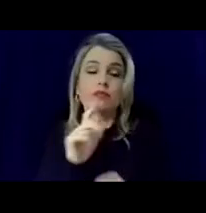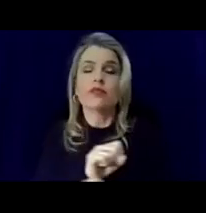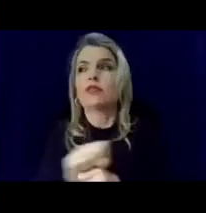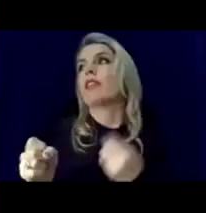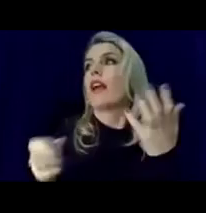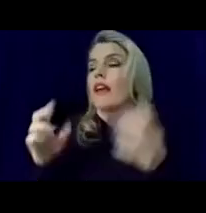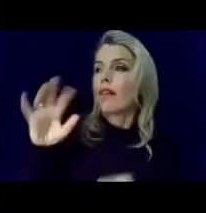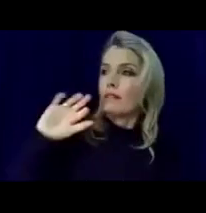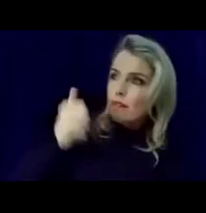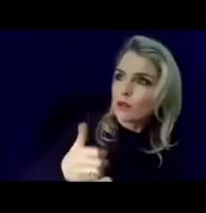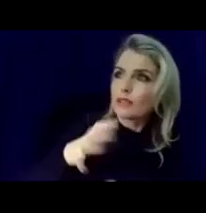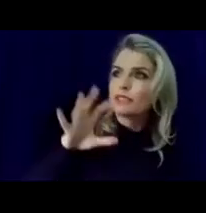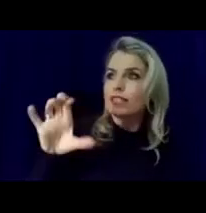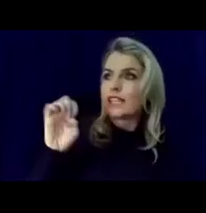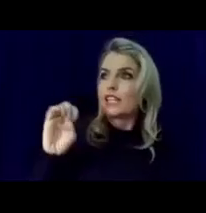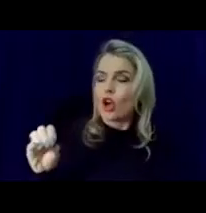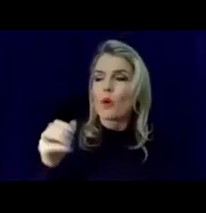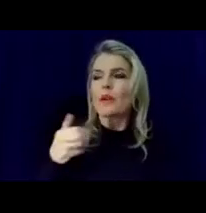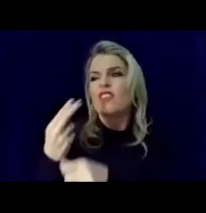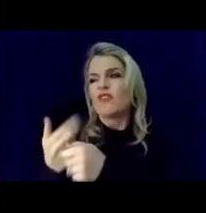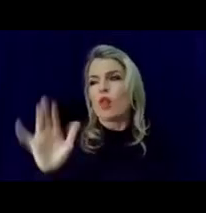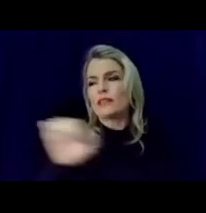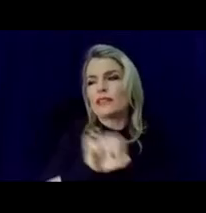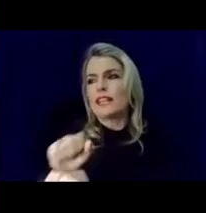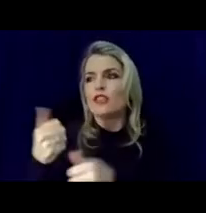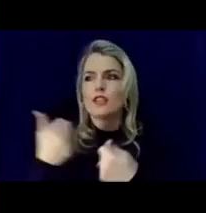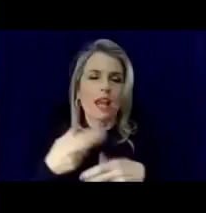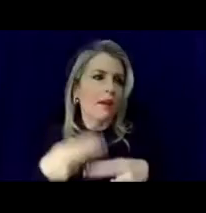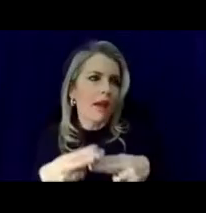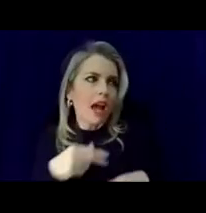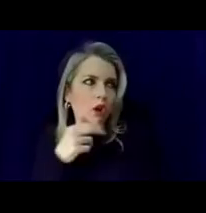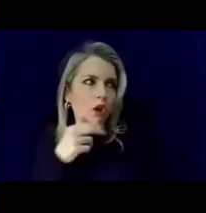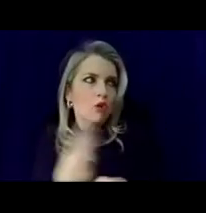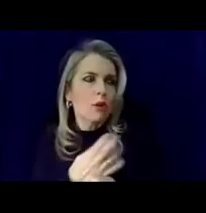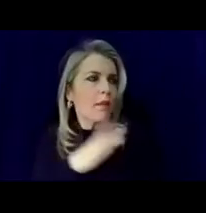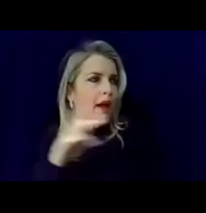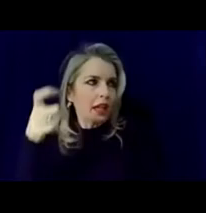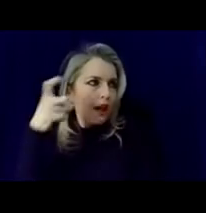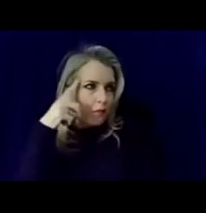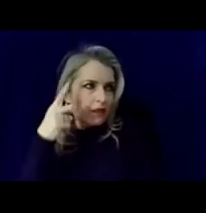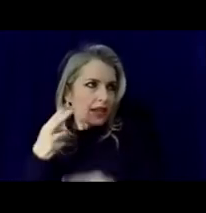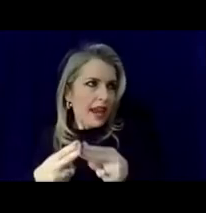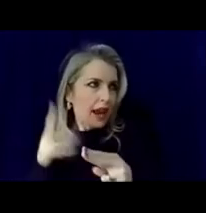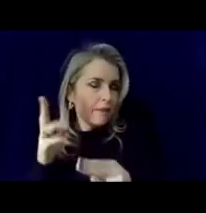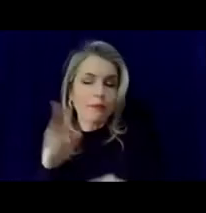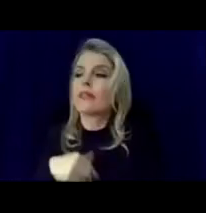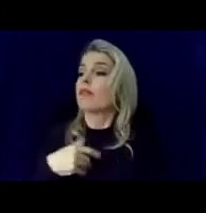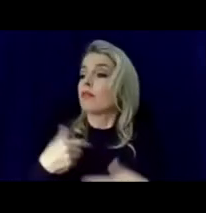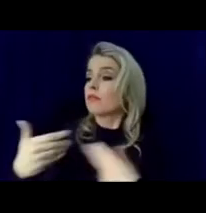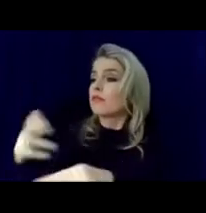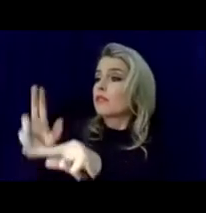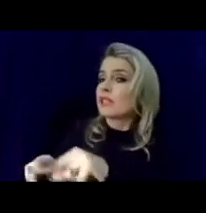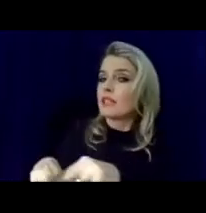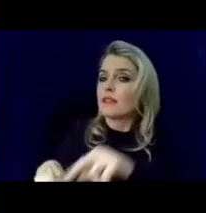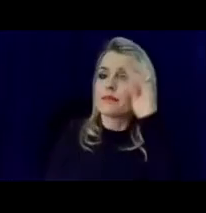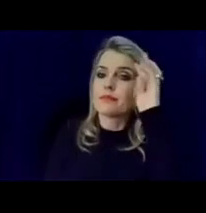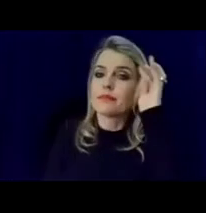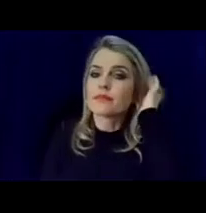Mob Records. He goes by his stage name. I don't go by my government. Have a seat.